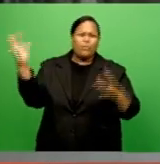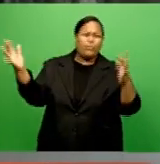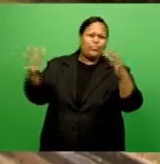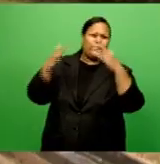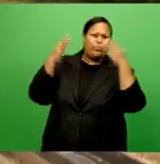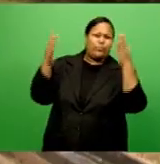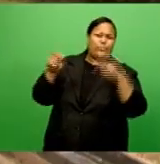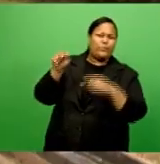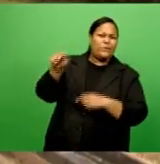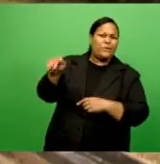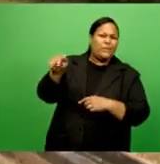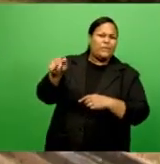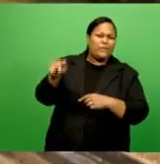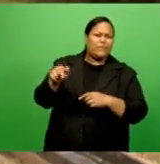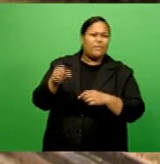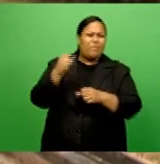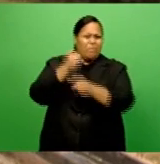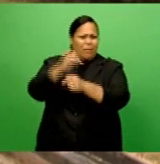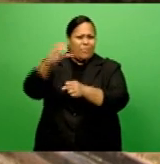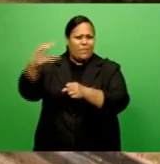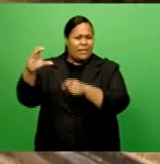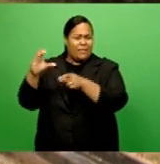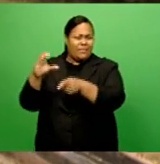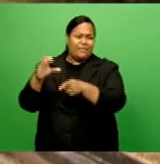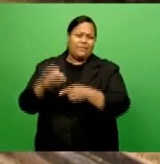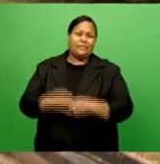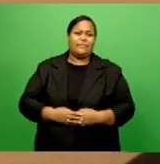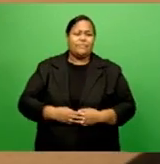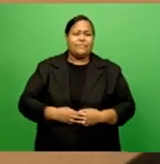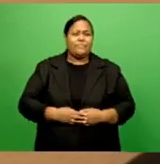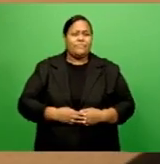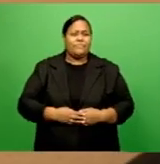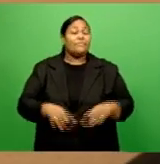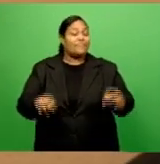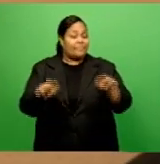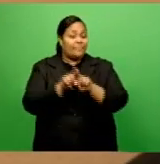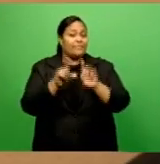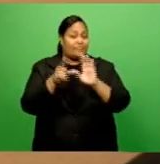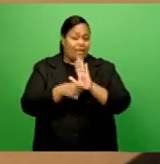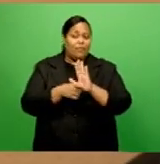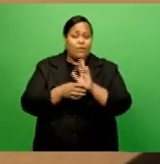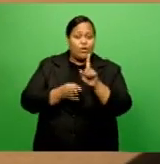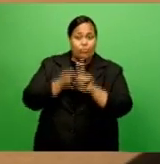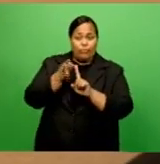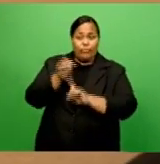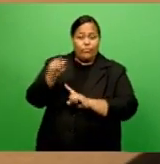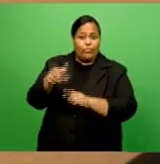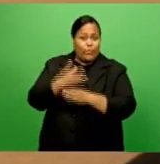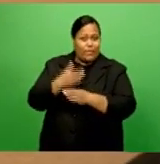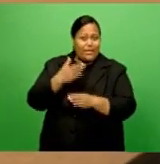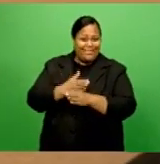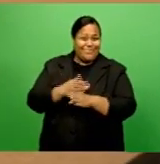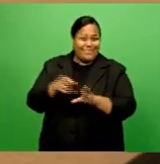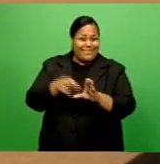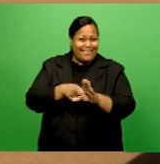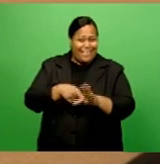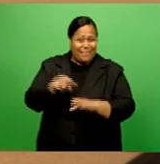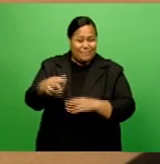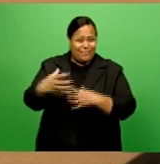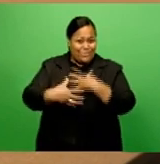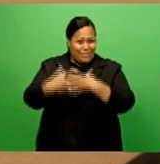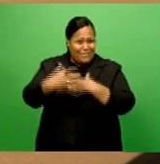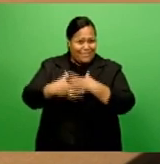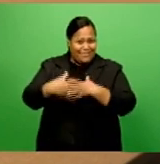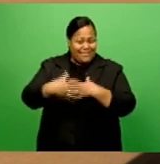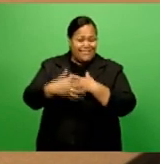made it a priority to have it fixed. At the same time, it also improved the efficiency of our boiler, and using that, we were